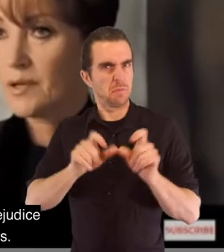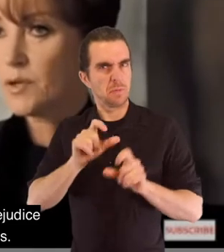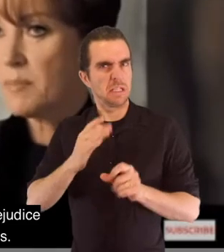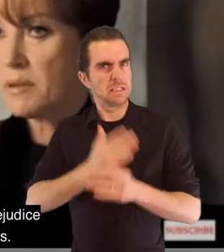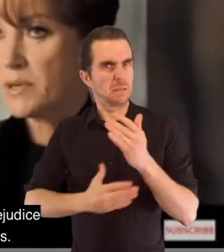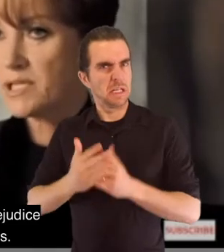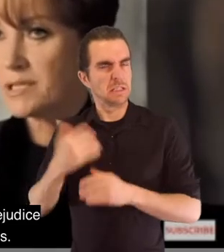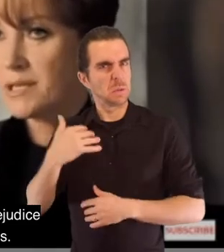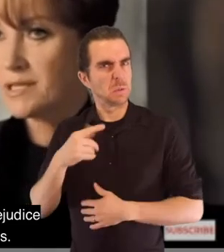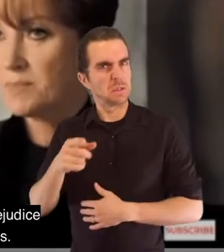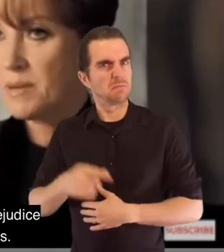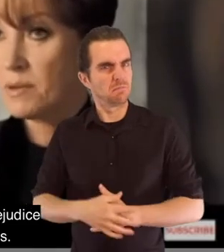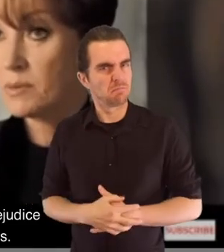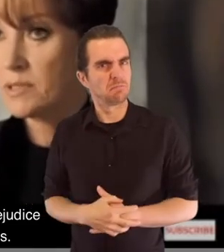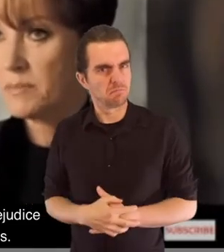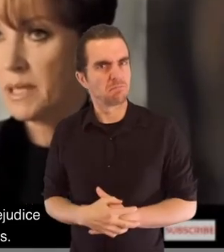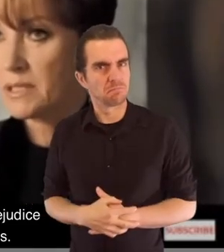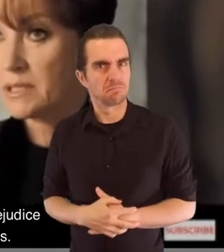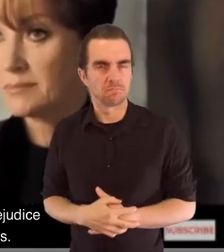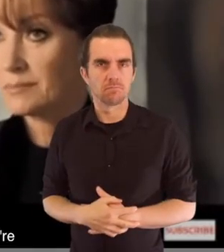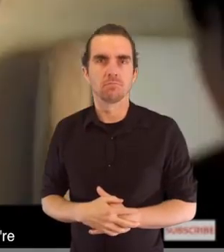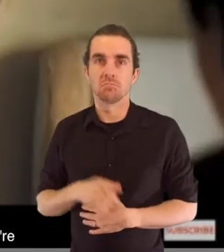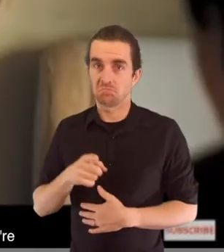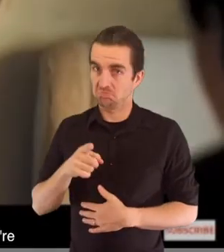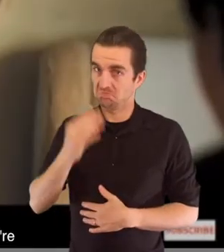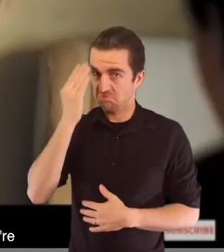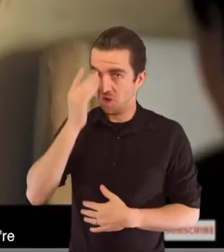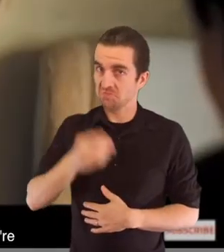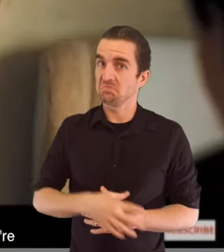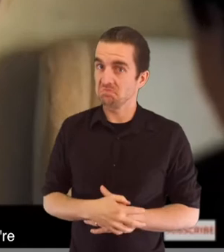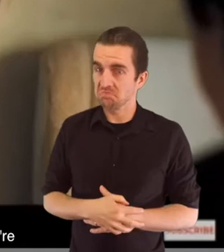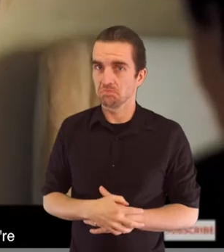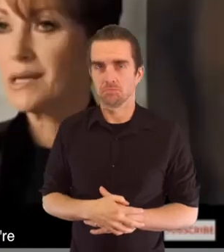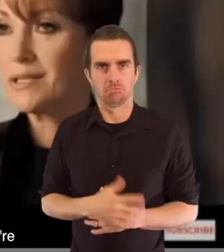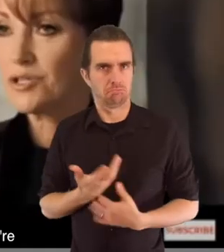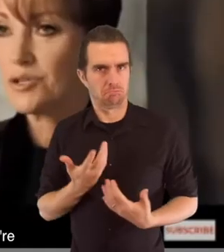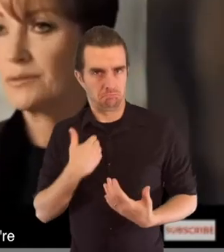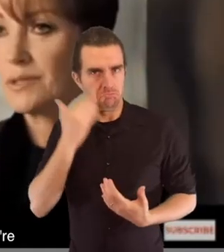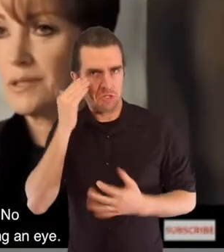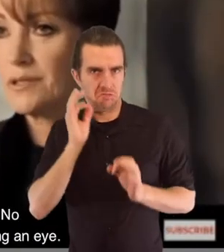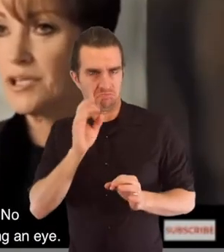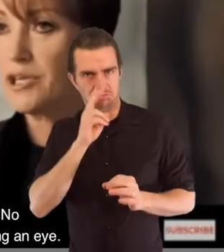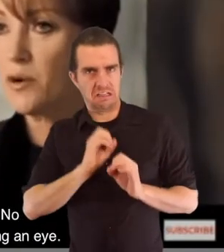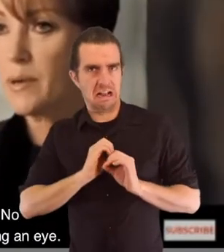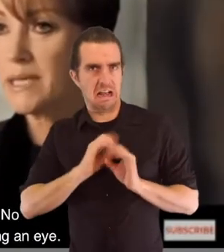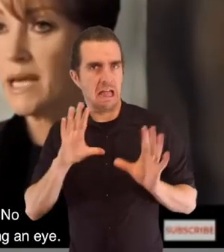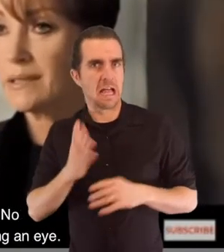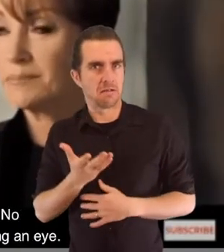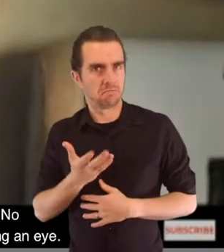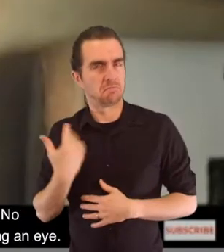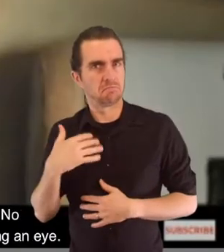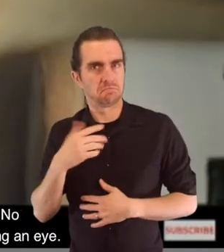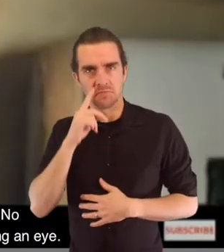you have a creepy prejudice against people with disabilities. You noticed. It would be hard not to. You're literally always